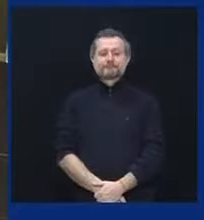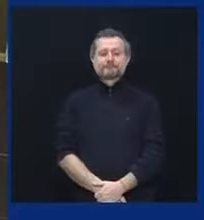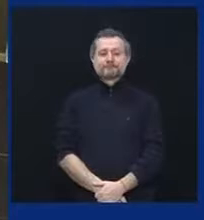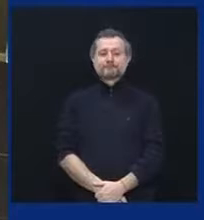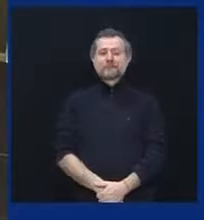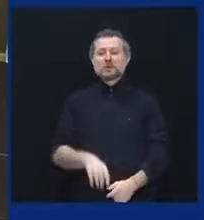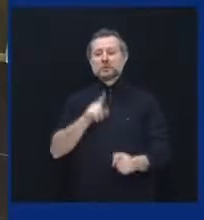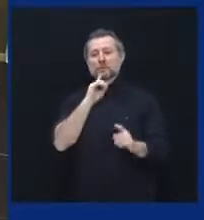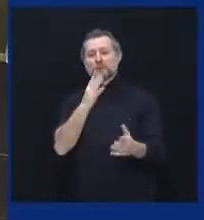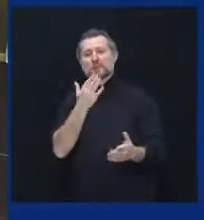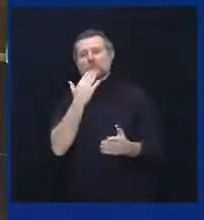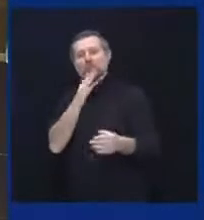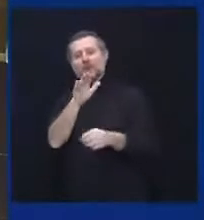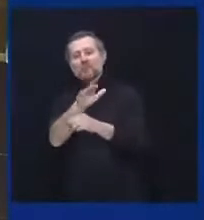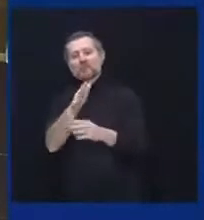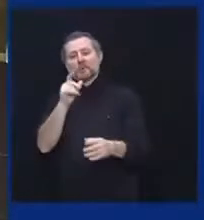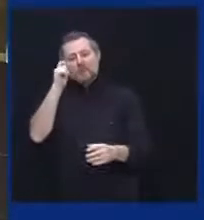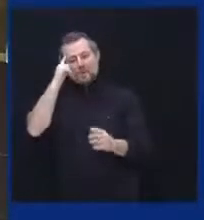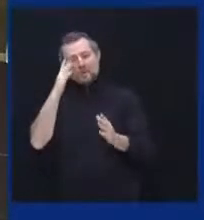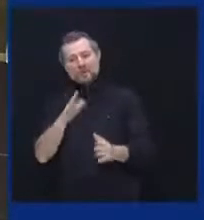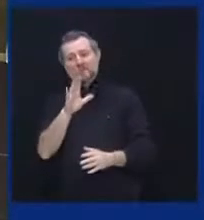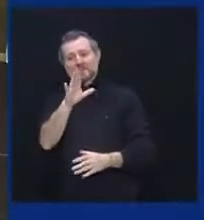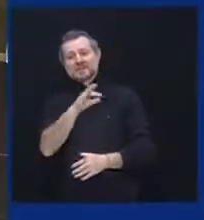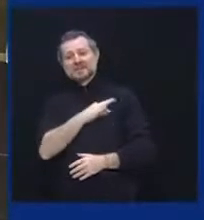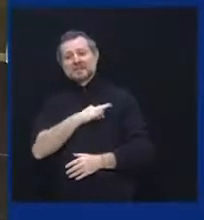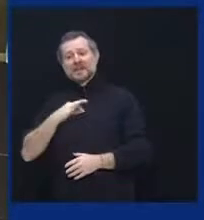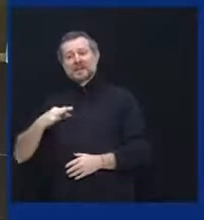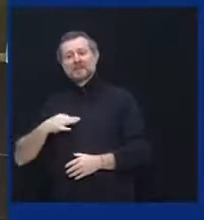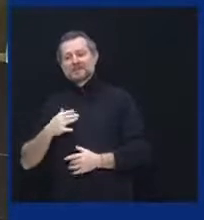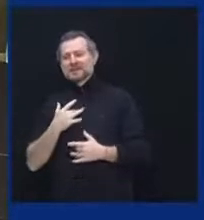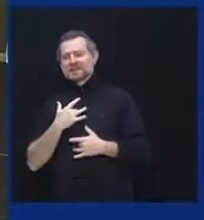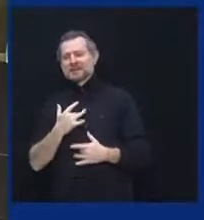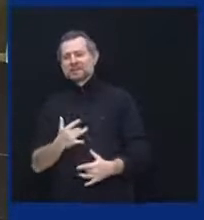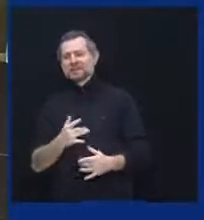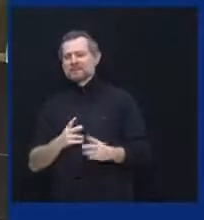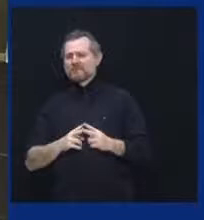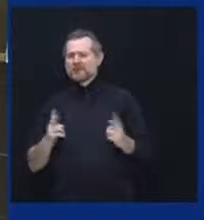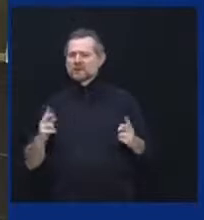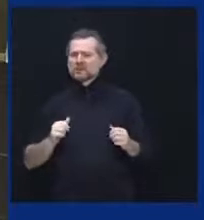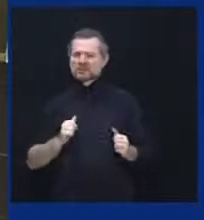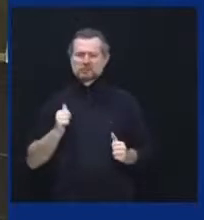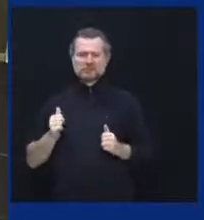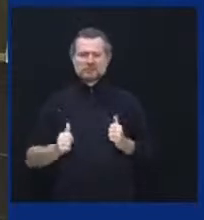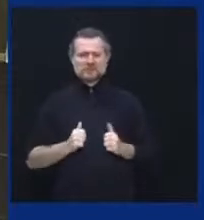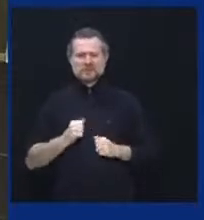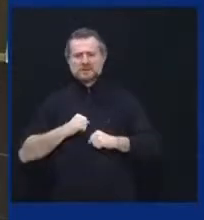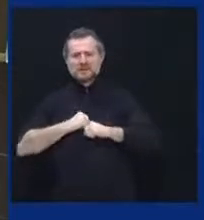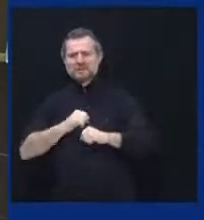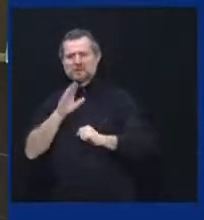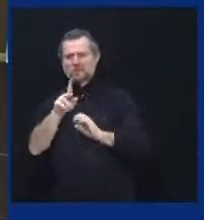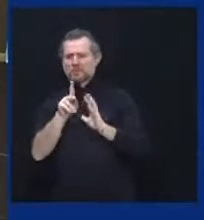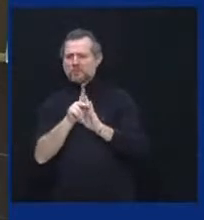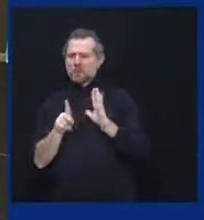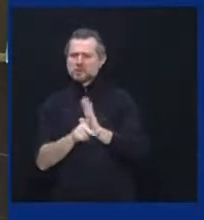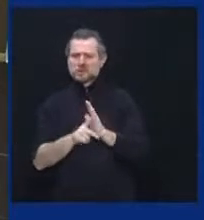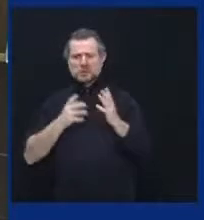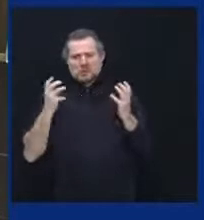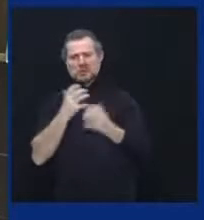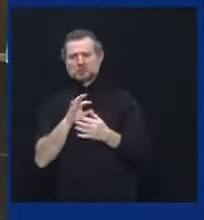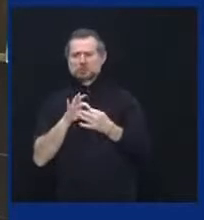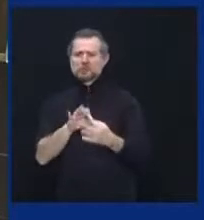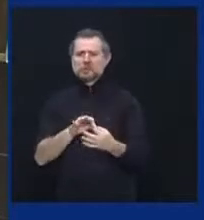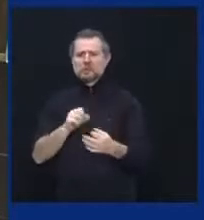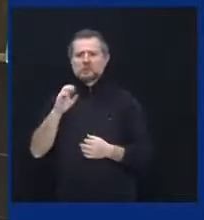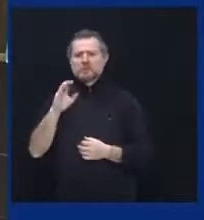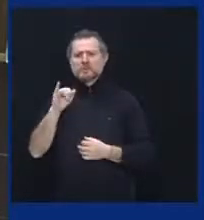Good afternoon, Governor. Your staff is often unapologetically aggressive when it comes to defending your policies, particularly on social media.